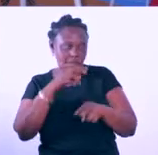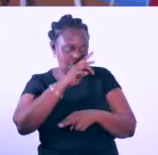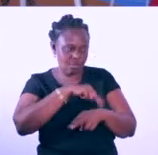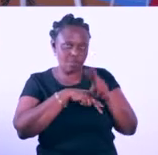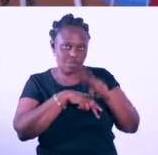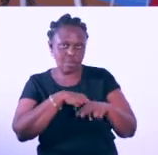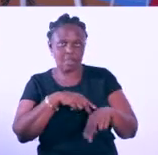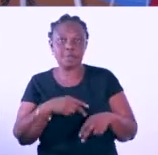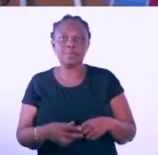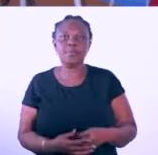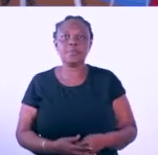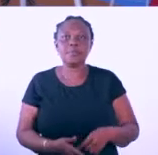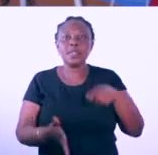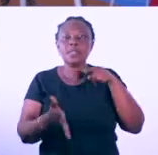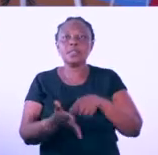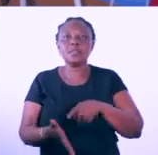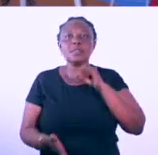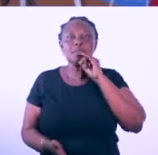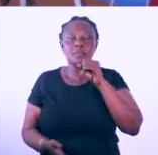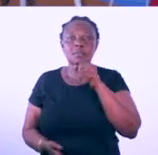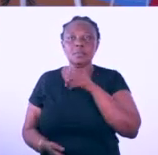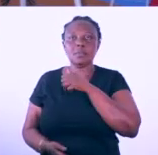This is